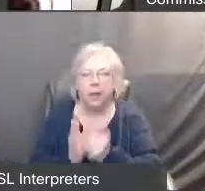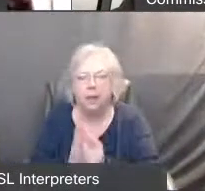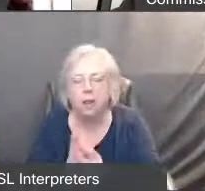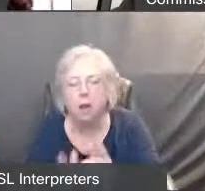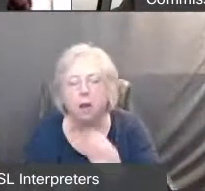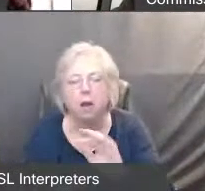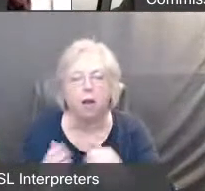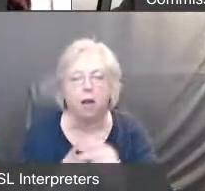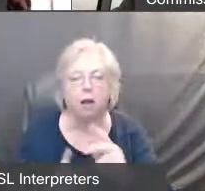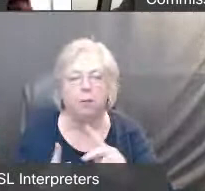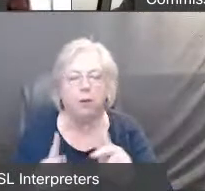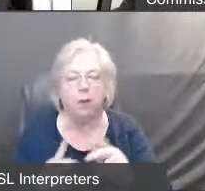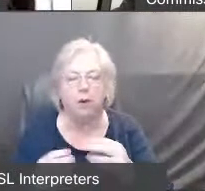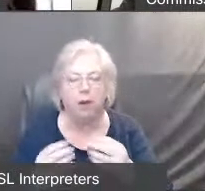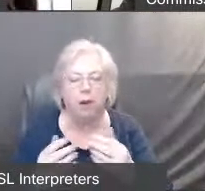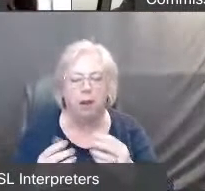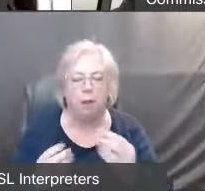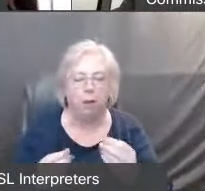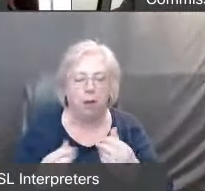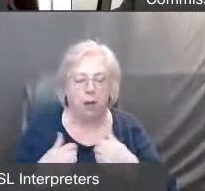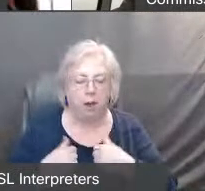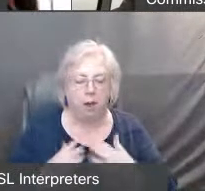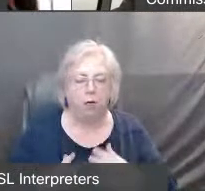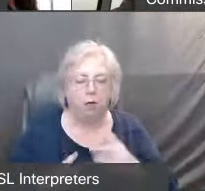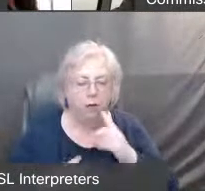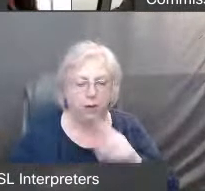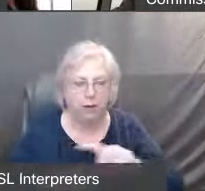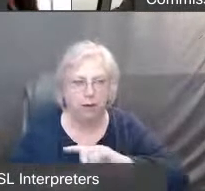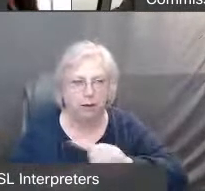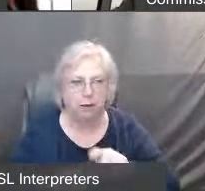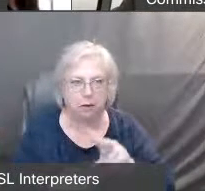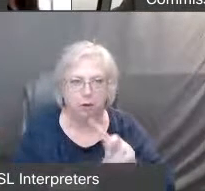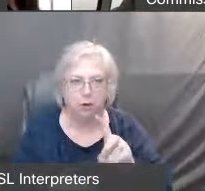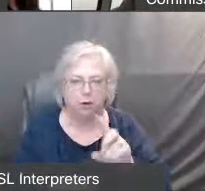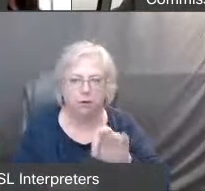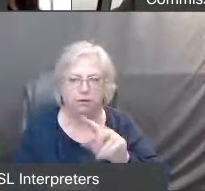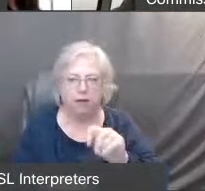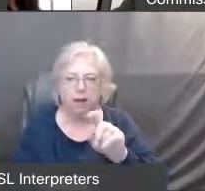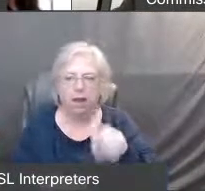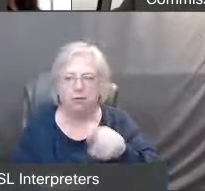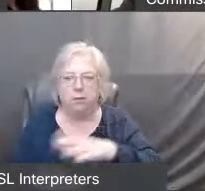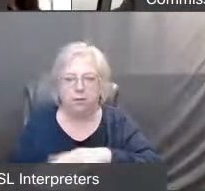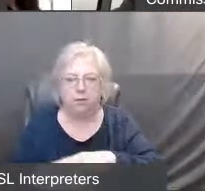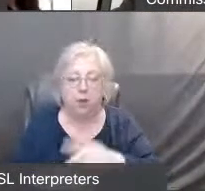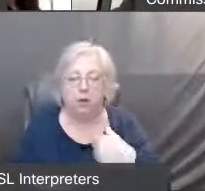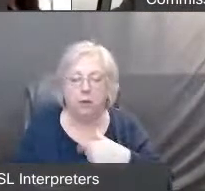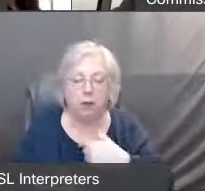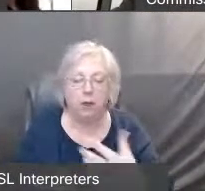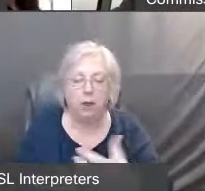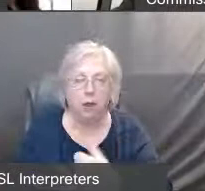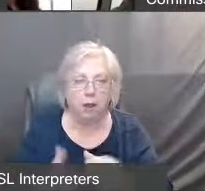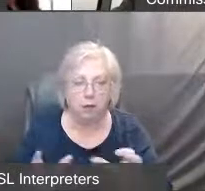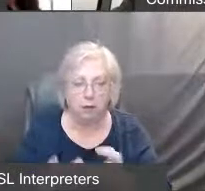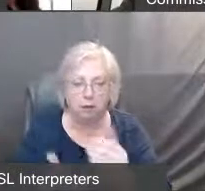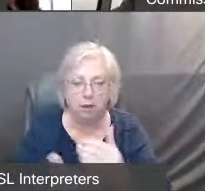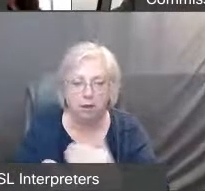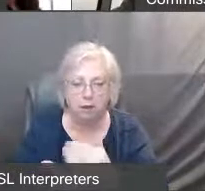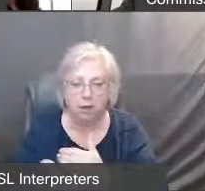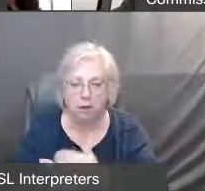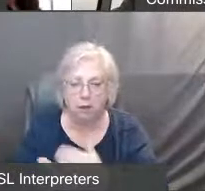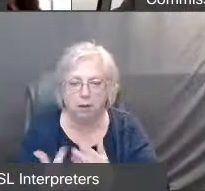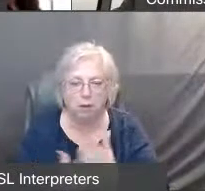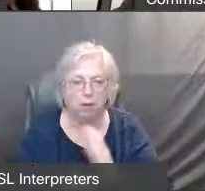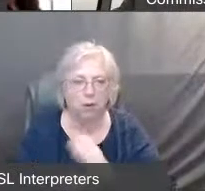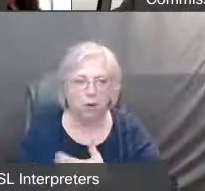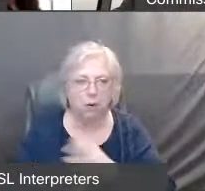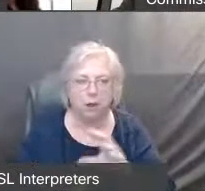requires a certified appraiser's list of the owners. And so we got a certified list through our